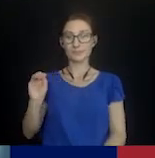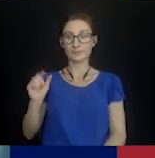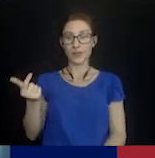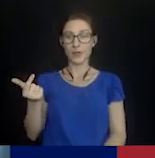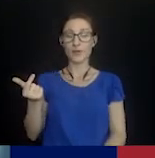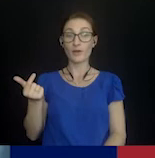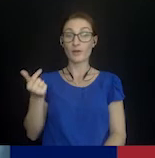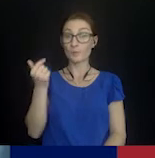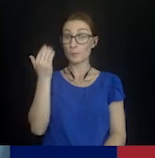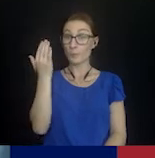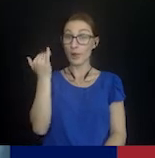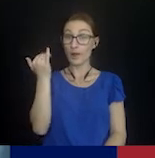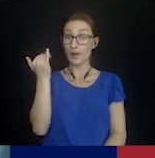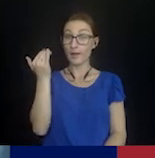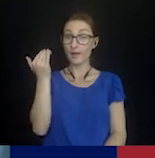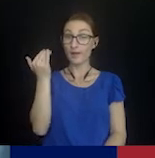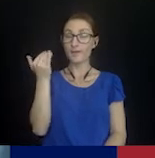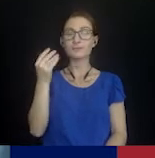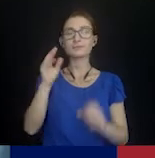to